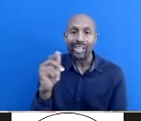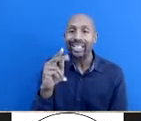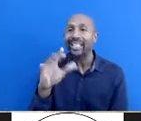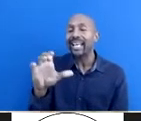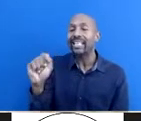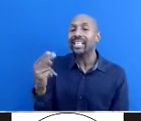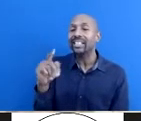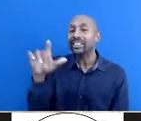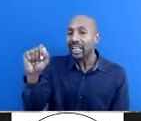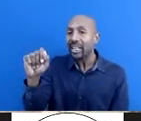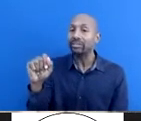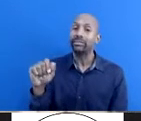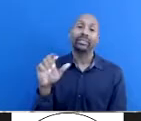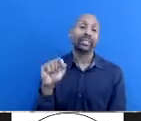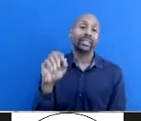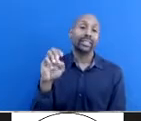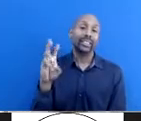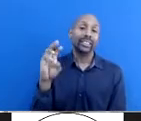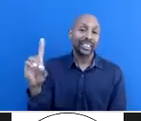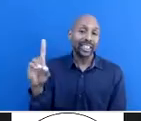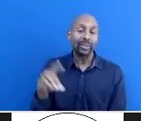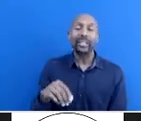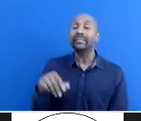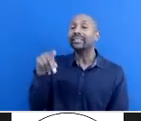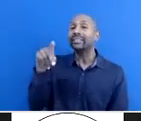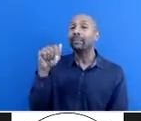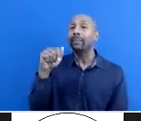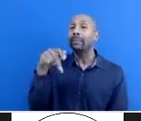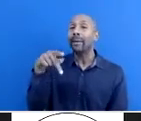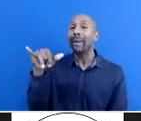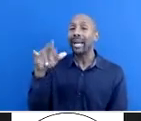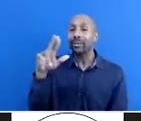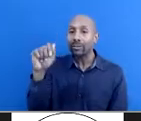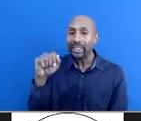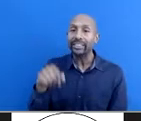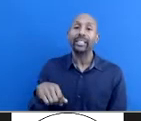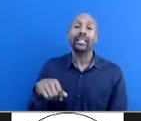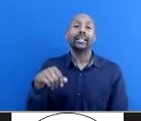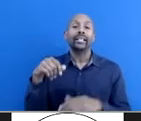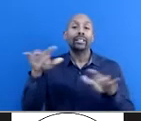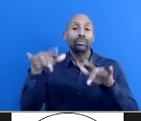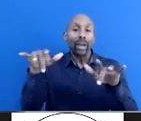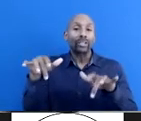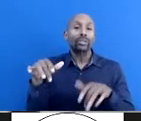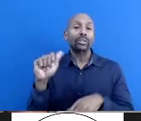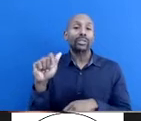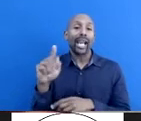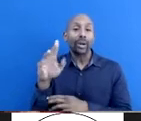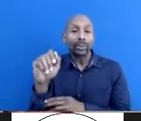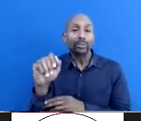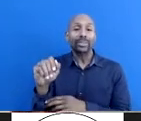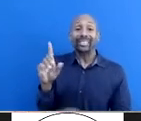to denim and African kente cloth. Reflections on the Black experience are also shared through a personal interest in